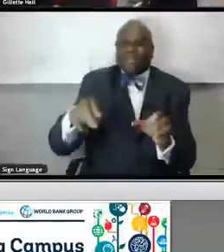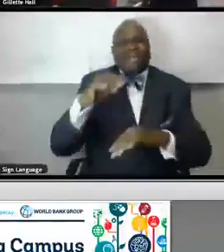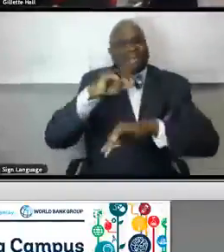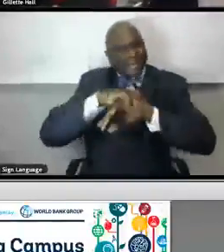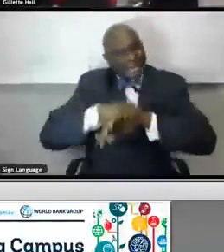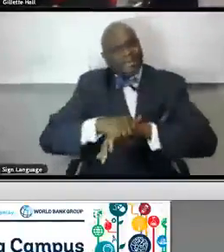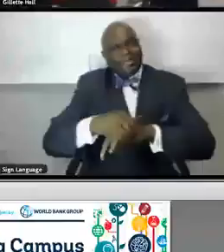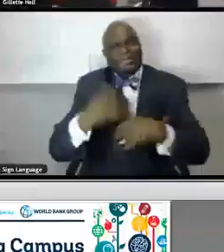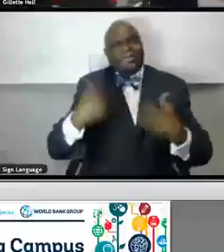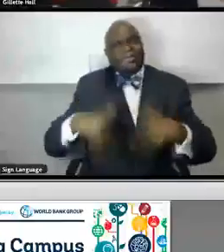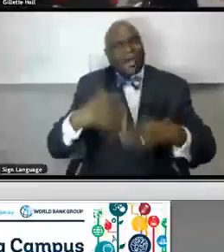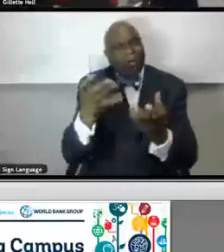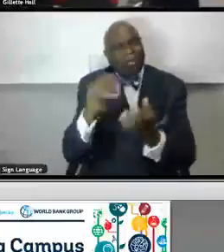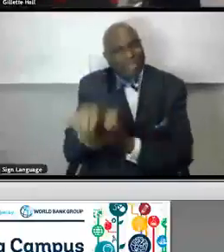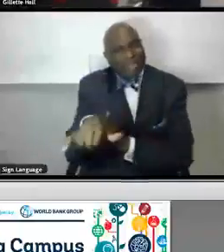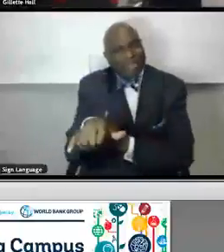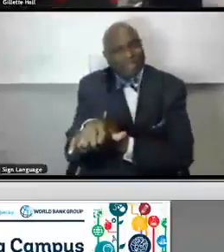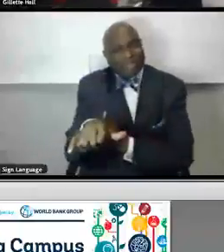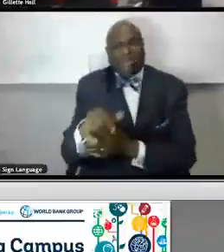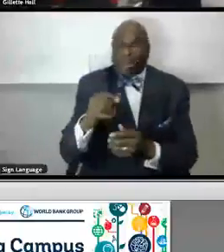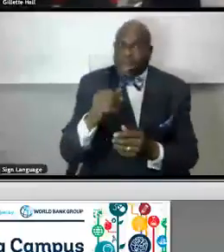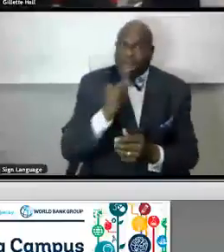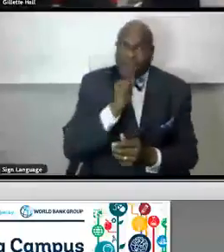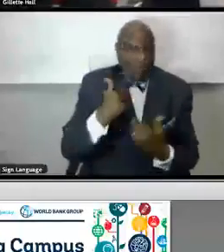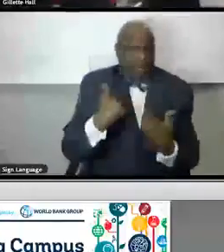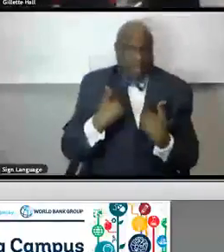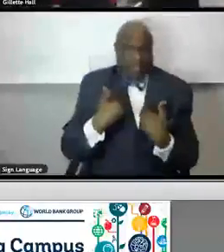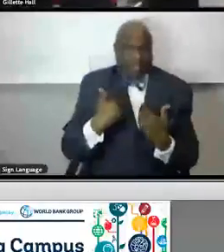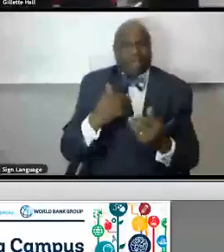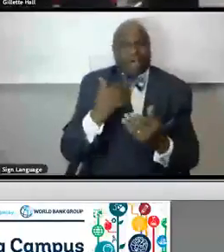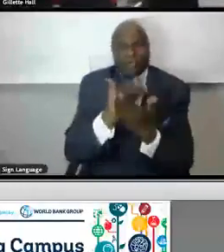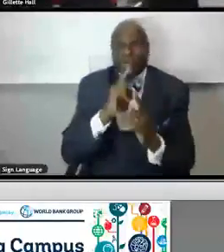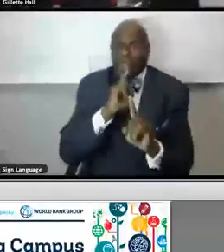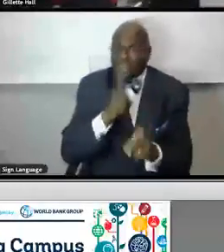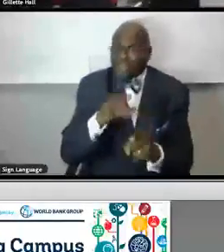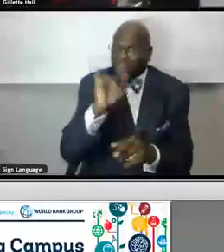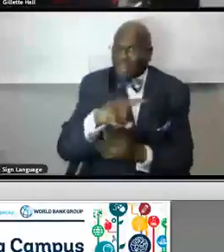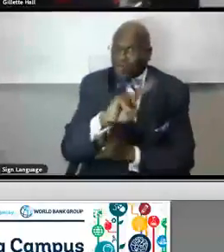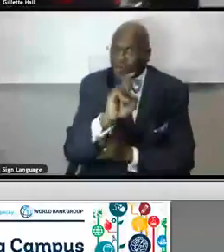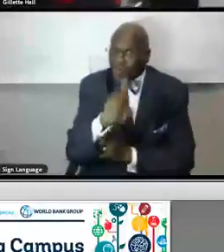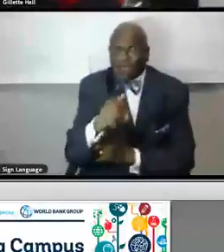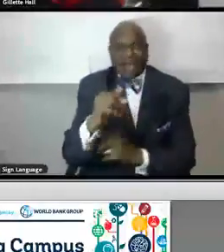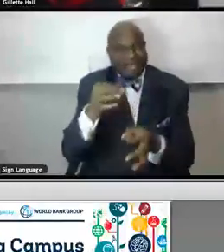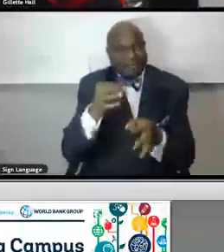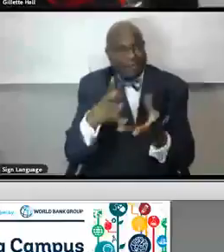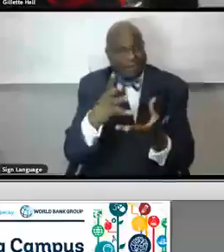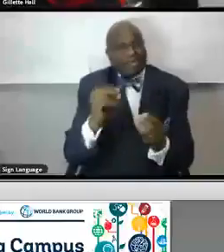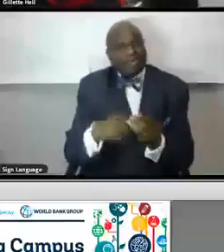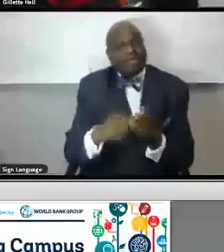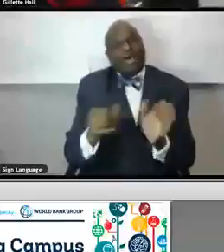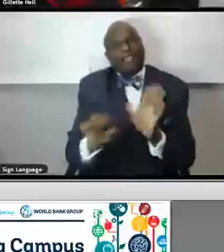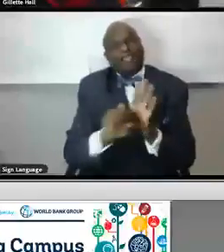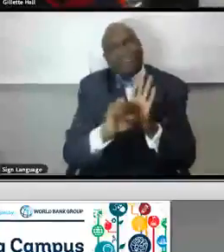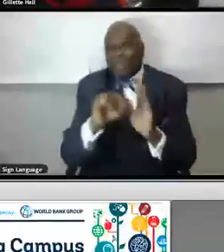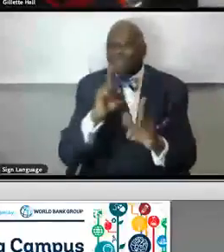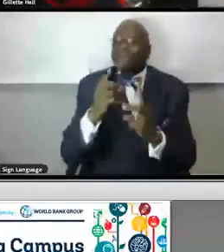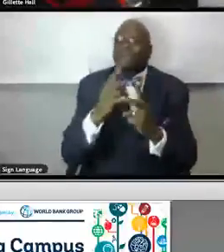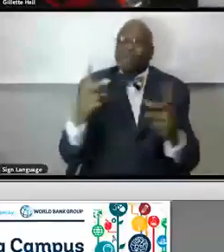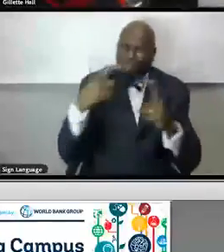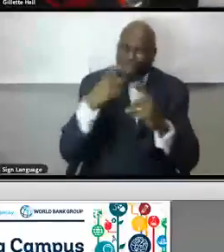terms of what they want. I don't have a good answer to that question. I simply wanted to mark that it is a